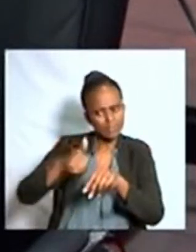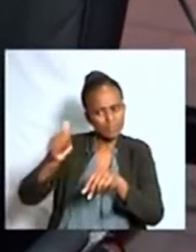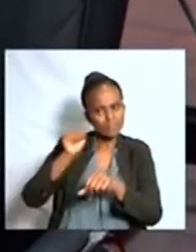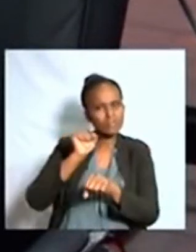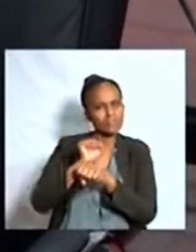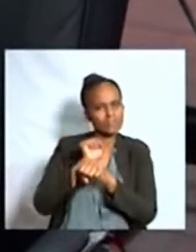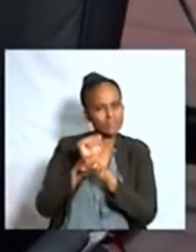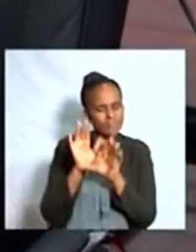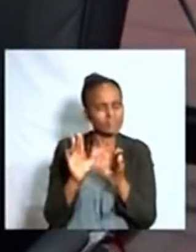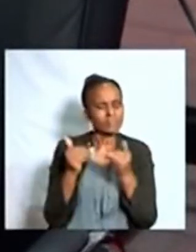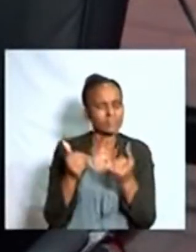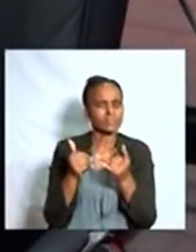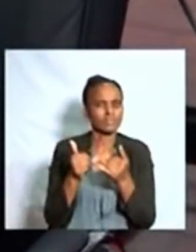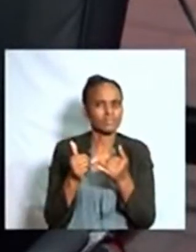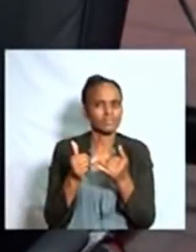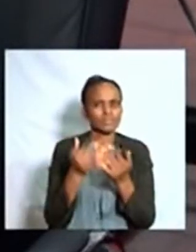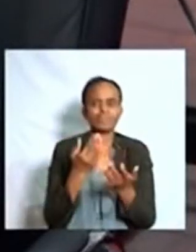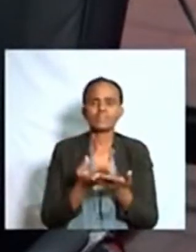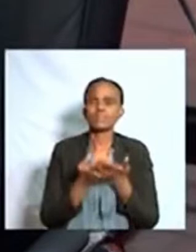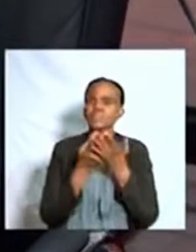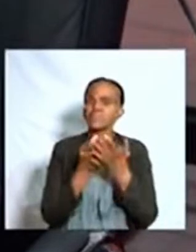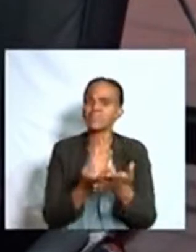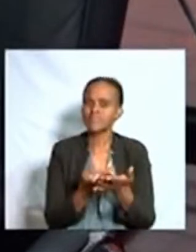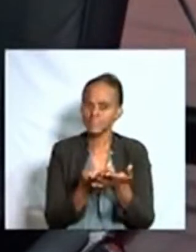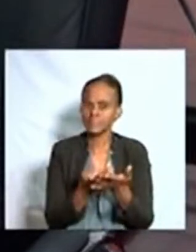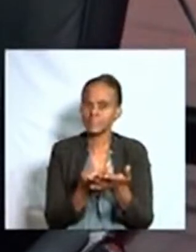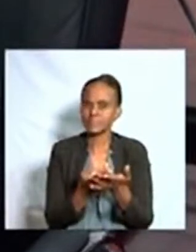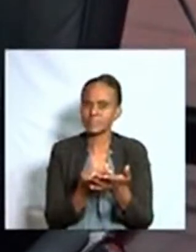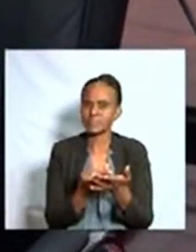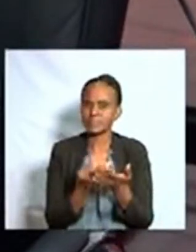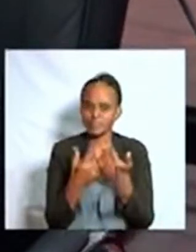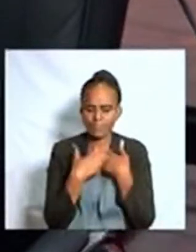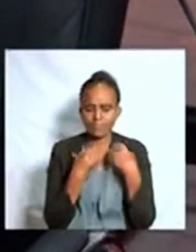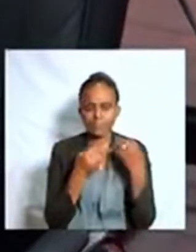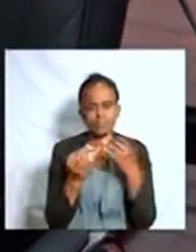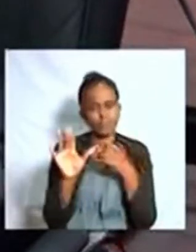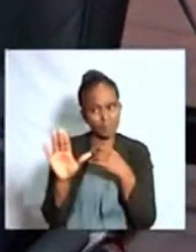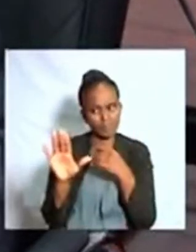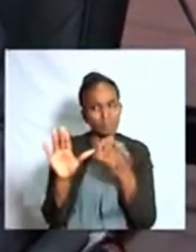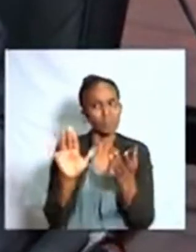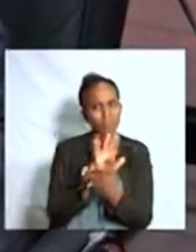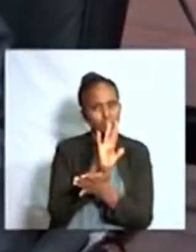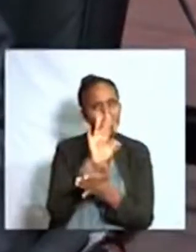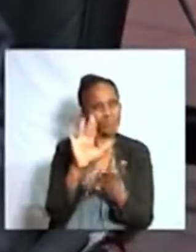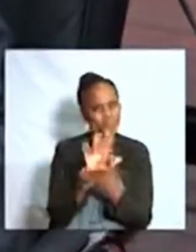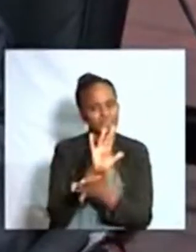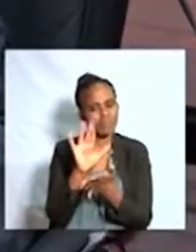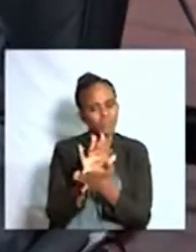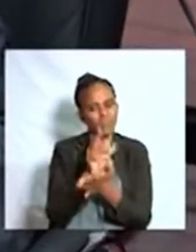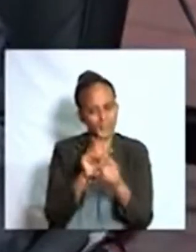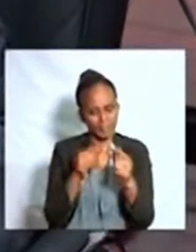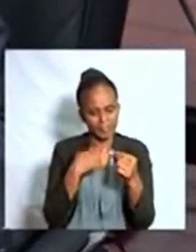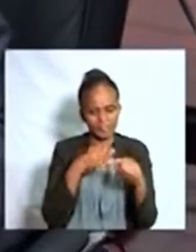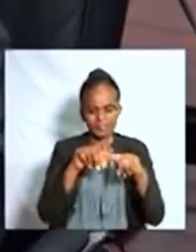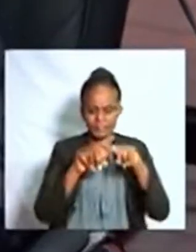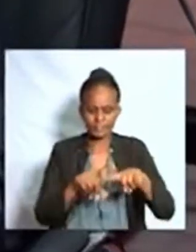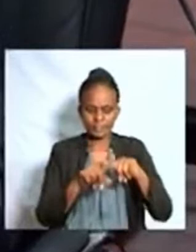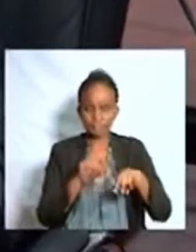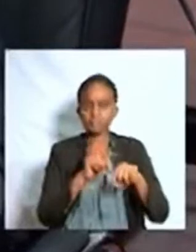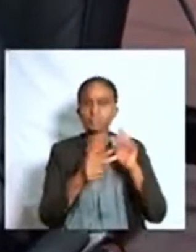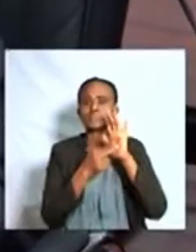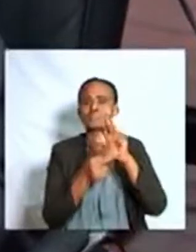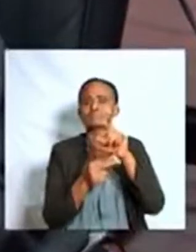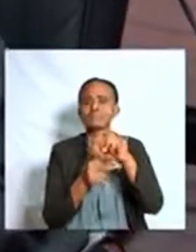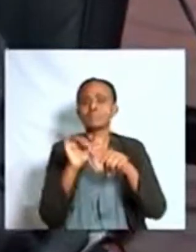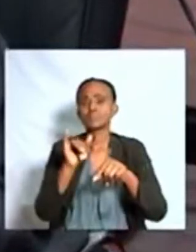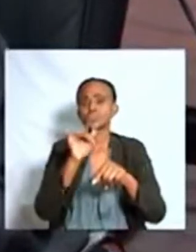are recommended for? There are so many. I'll be coming page by page, but I wanted to rest on this one to show you that